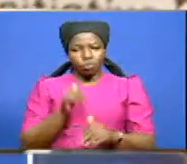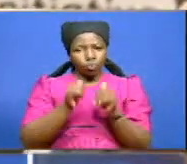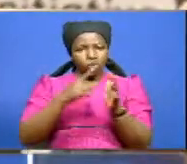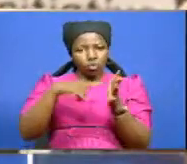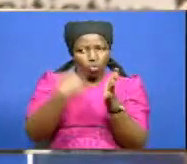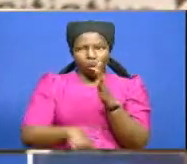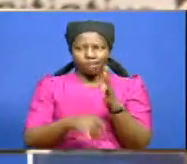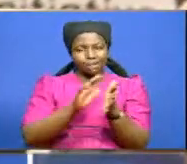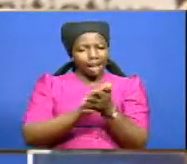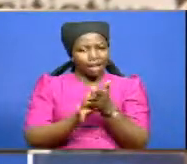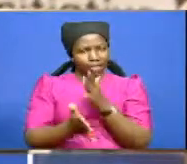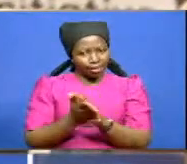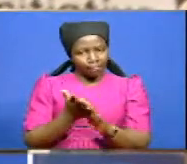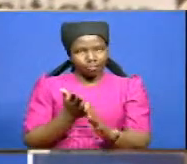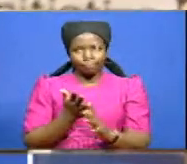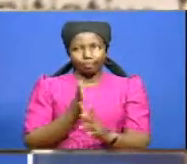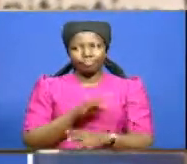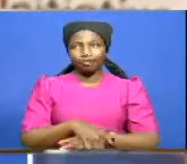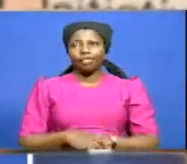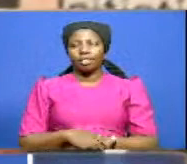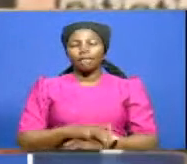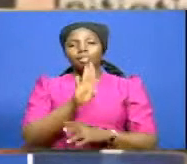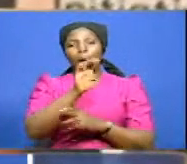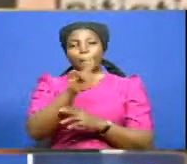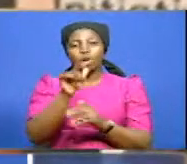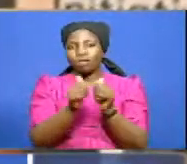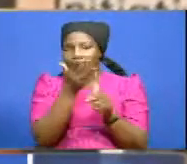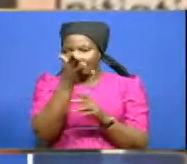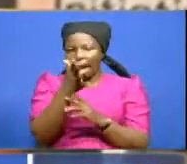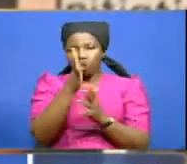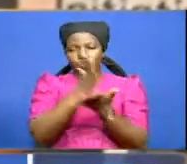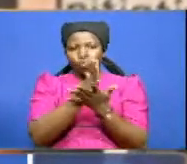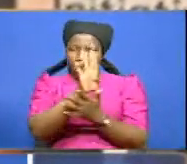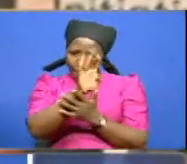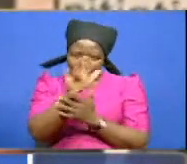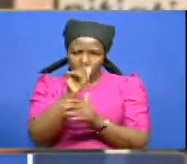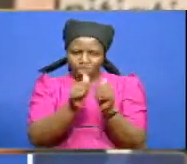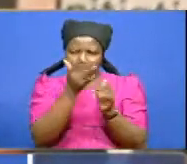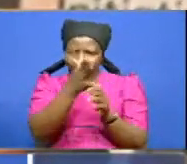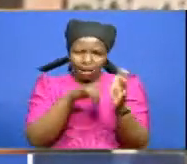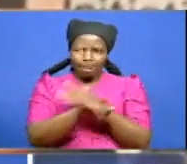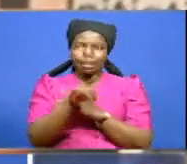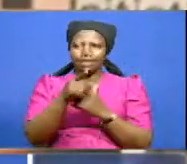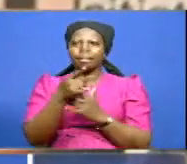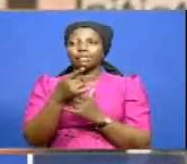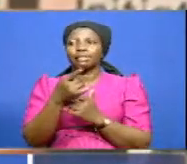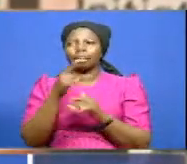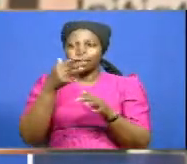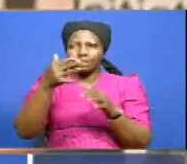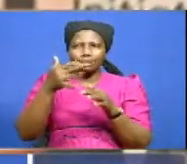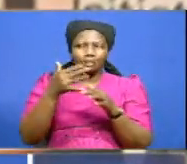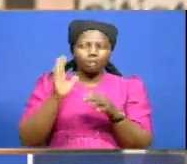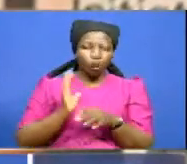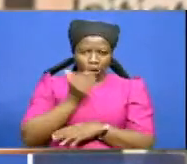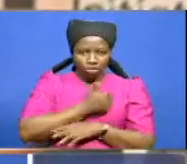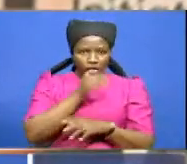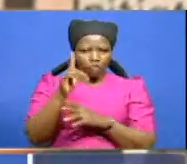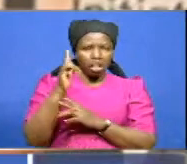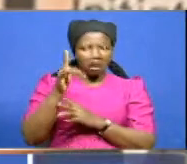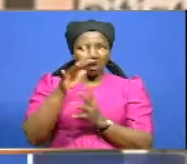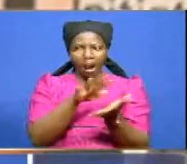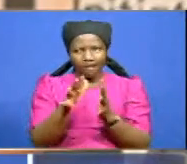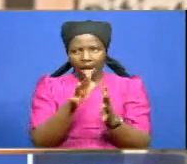Ile bill ambayo iko mbele yetu ni bill ambayo iko katika kamati ya Justice and Legal Affairs Committee, na hiyo bill haisemi ati referendum